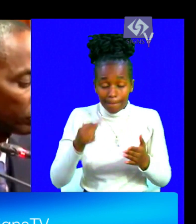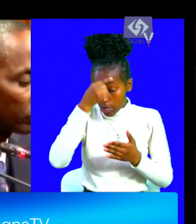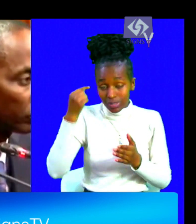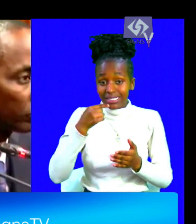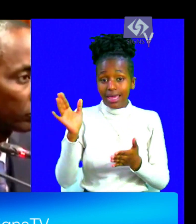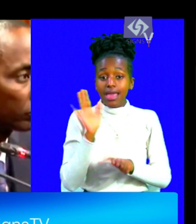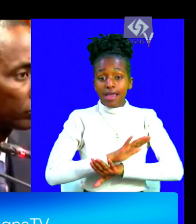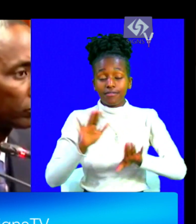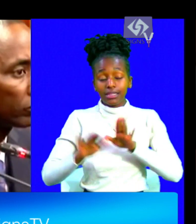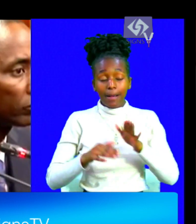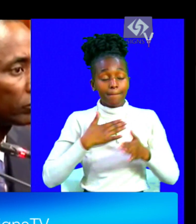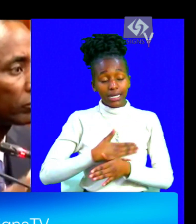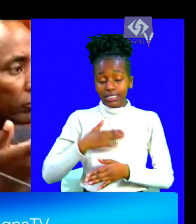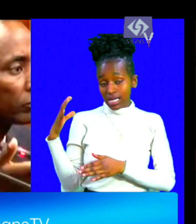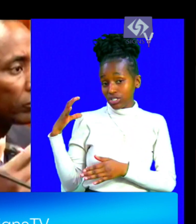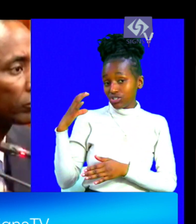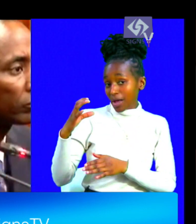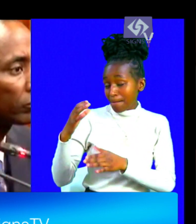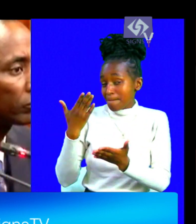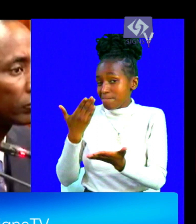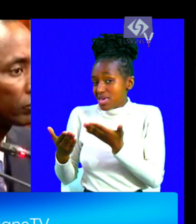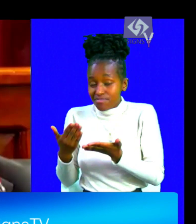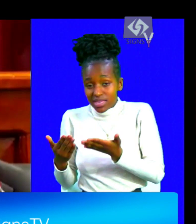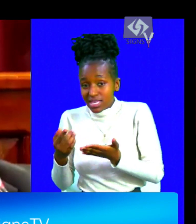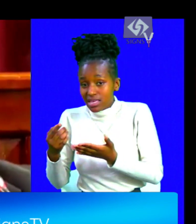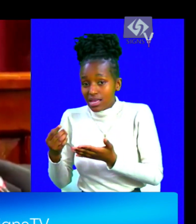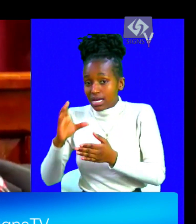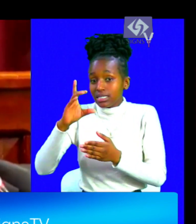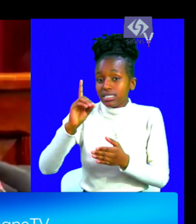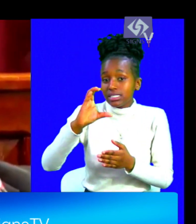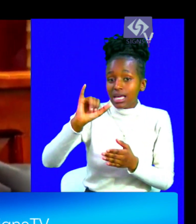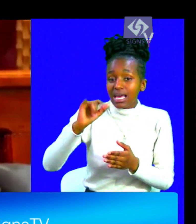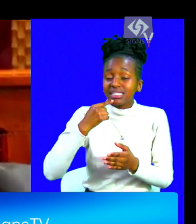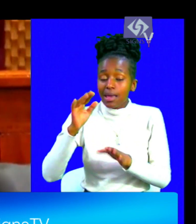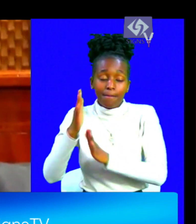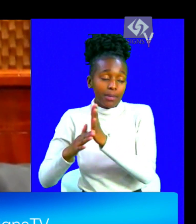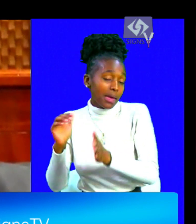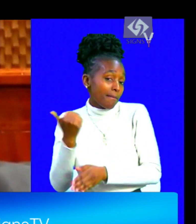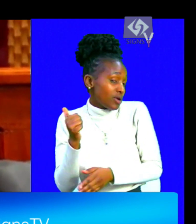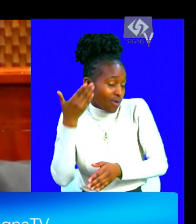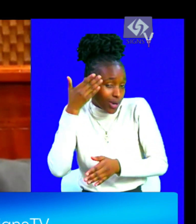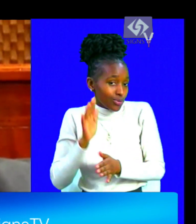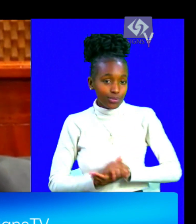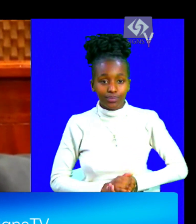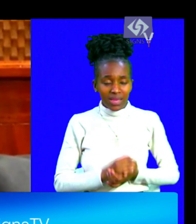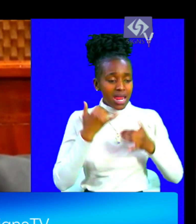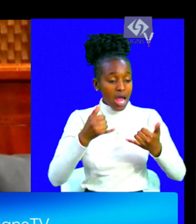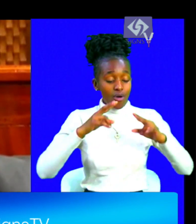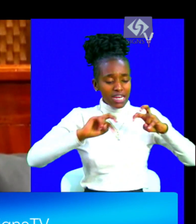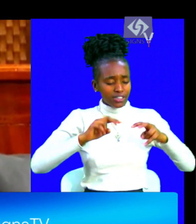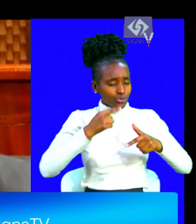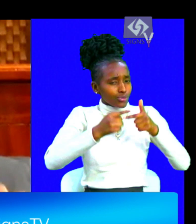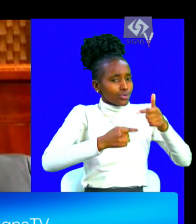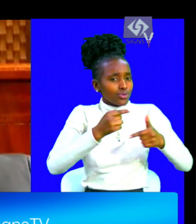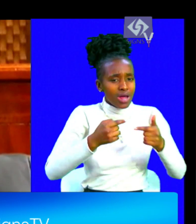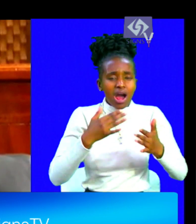So, Chair, unless they tell us they're not prepared. It's already an investigation which is going on. Are you telling us that the DCI, the